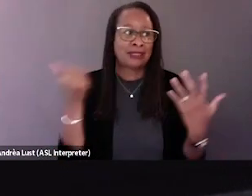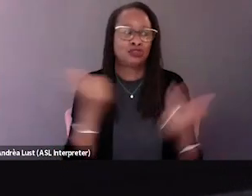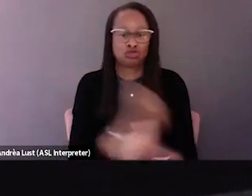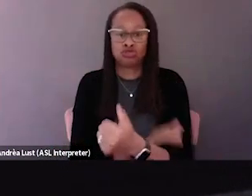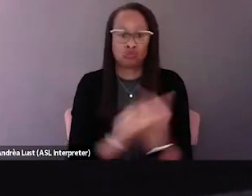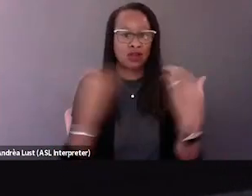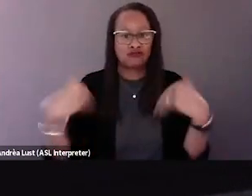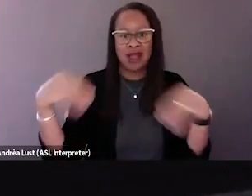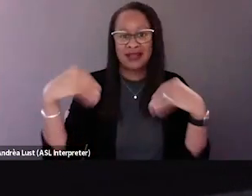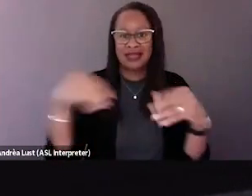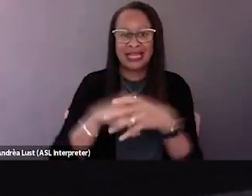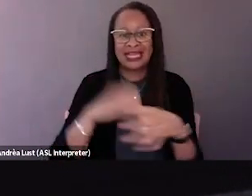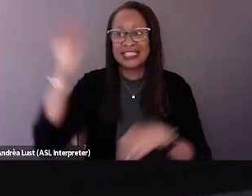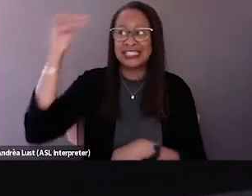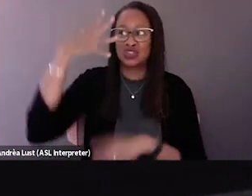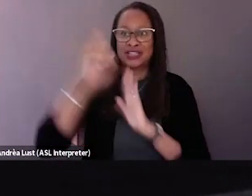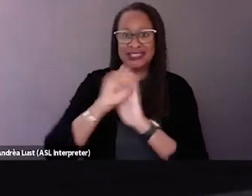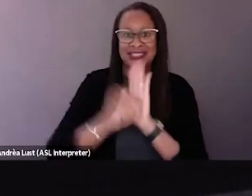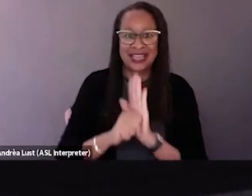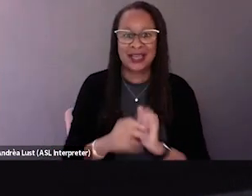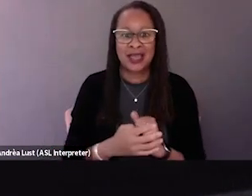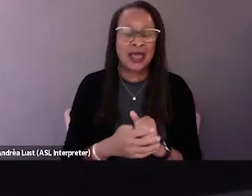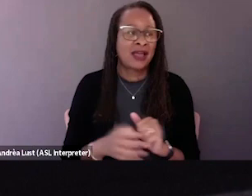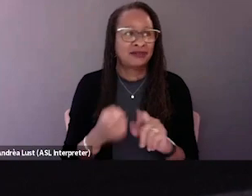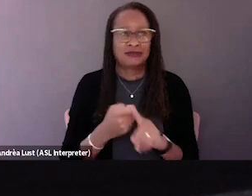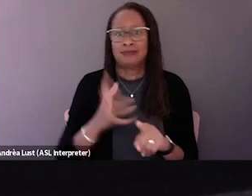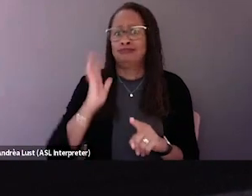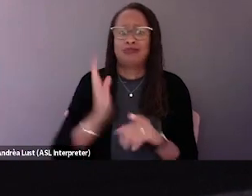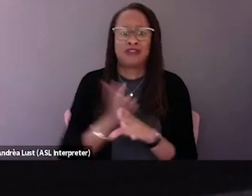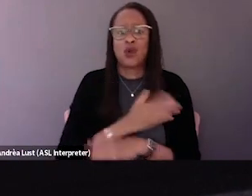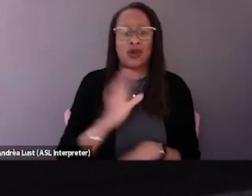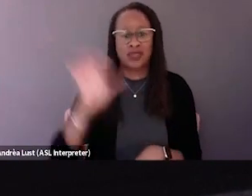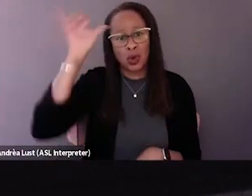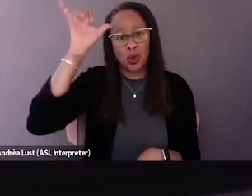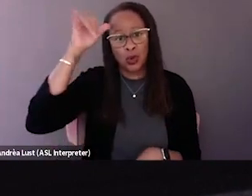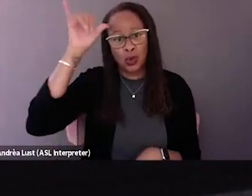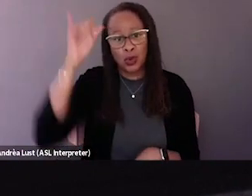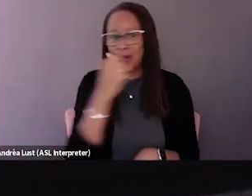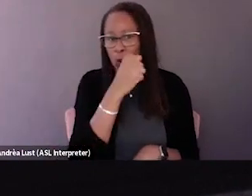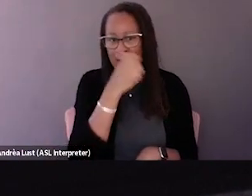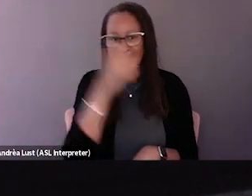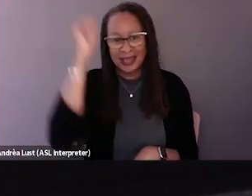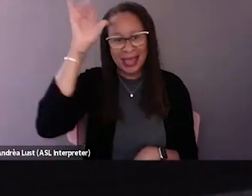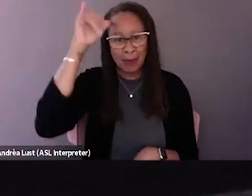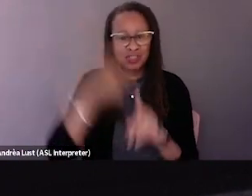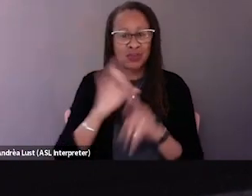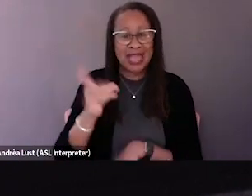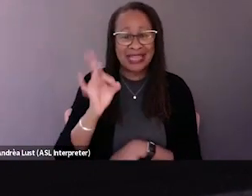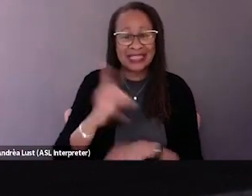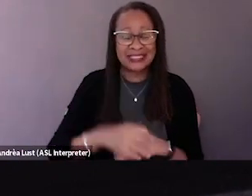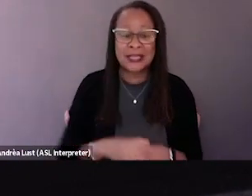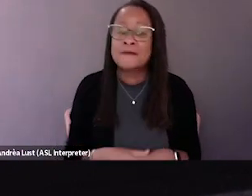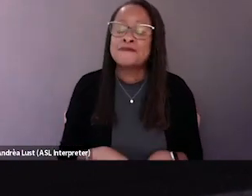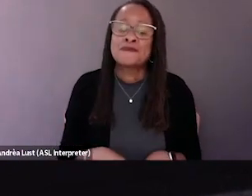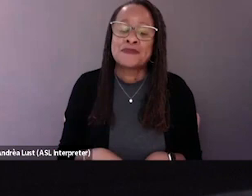in the Sunshine State since the cocaine cowboys in the 1980s. And so for me, I always thought it was like crazy that like all these doctors